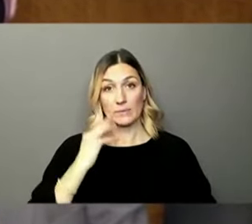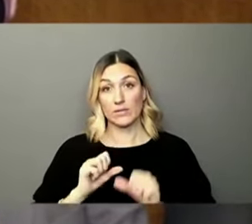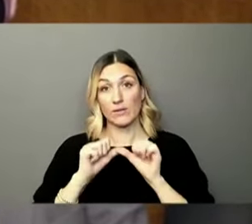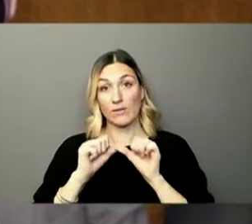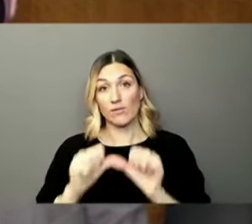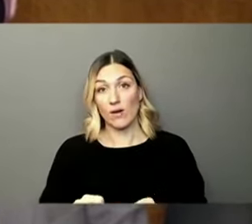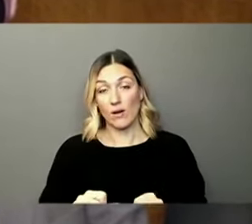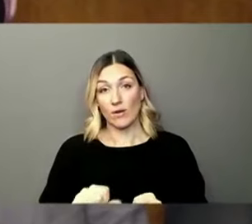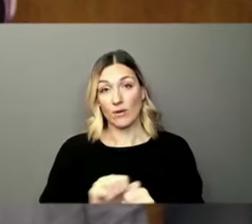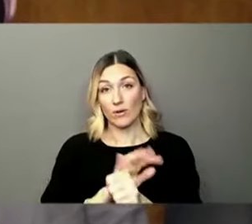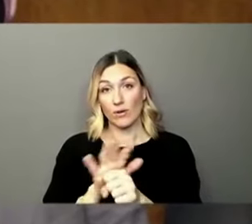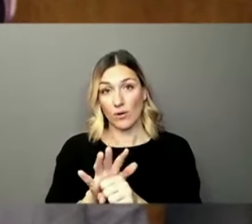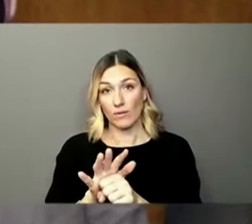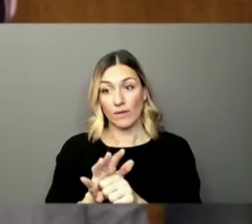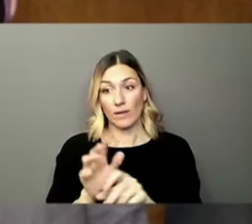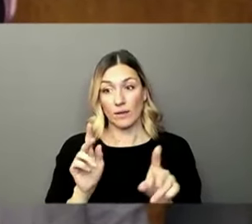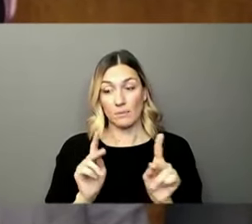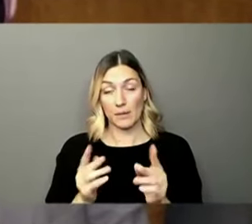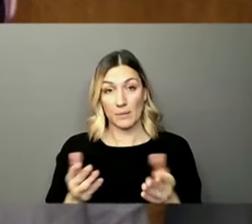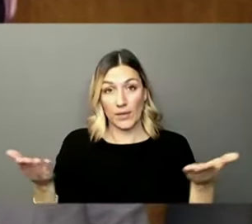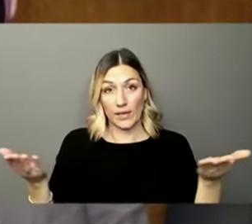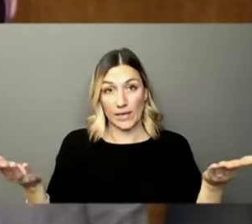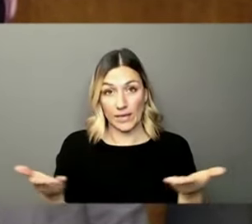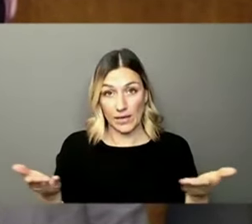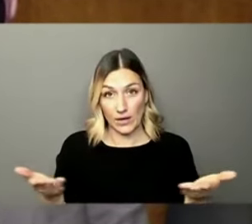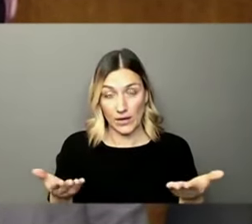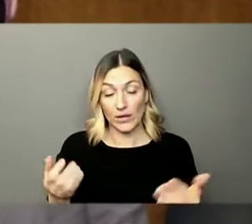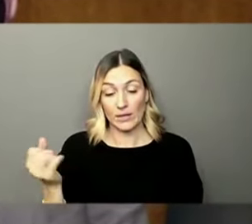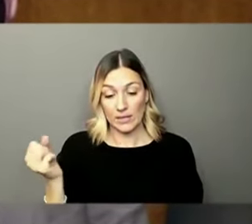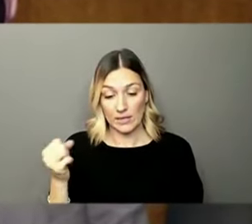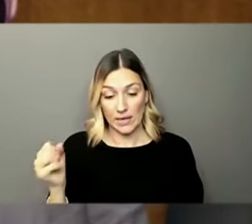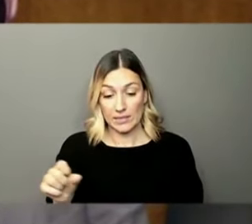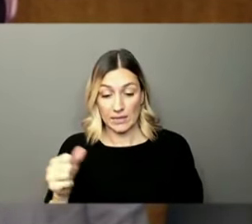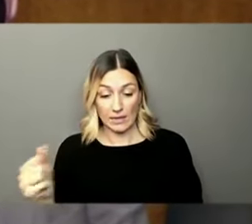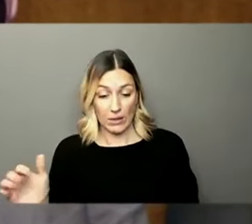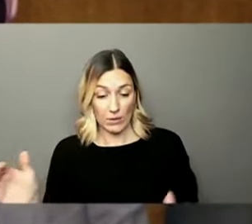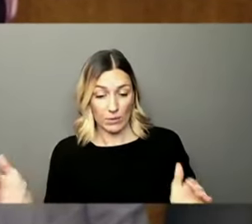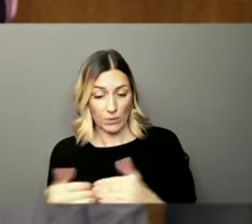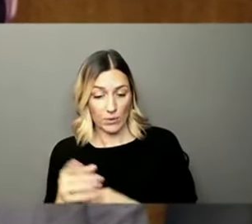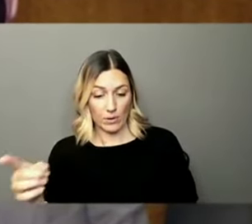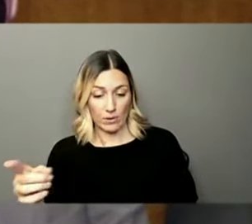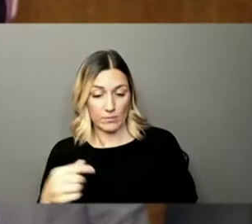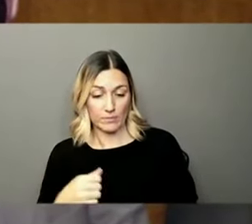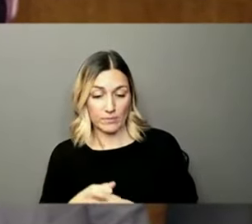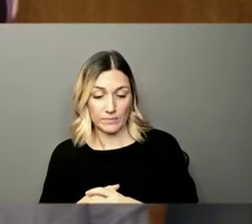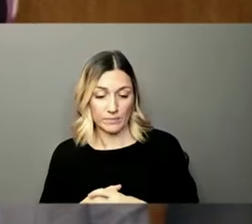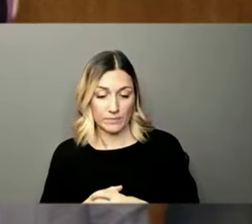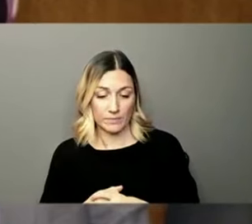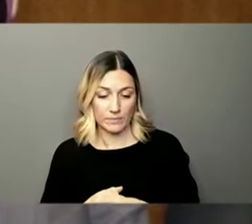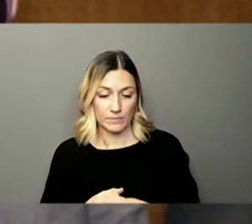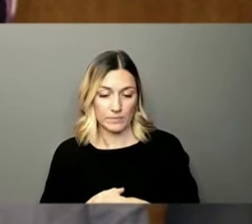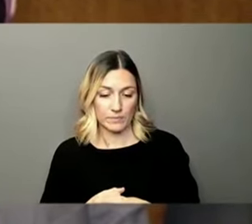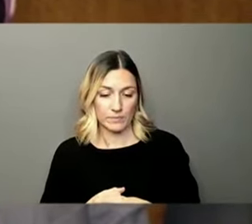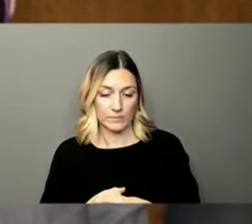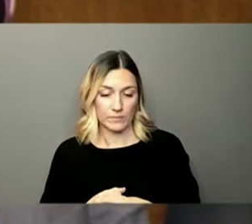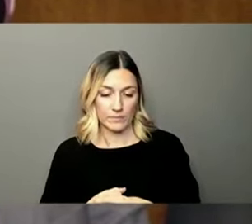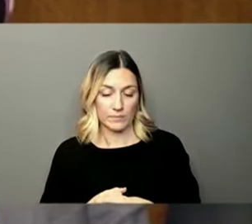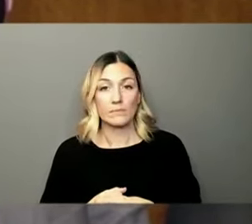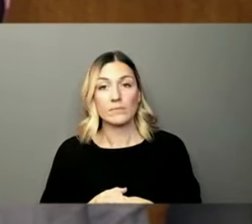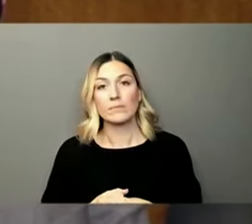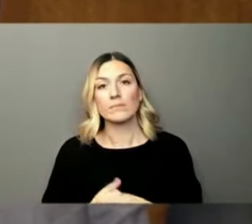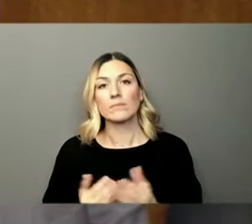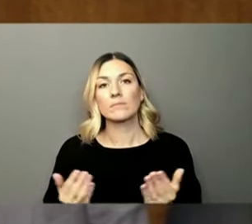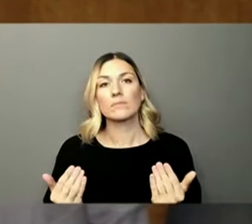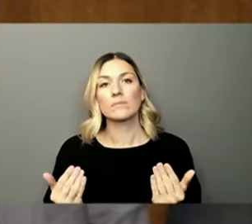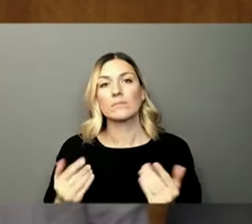people in this room are and people in another room are, the overflow room, what, give us some